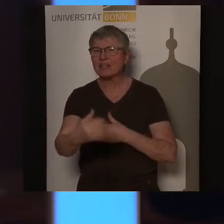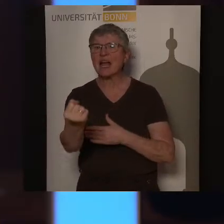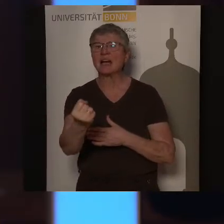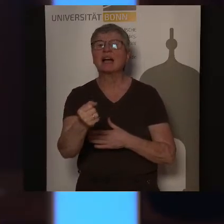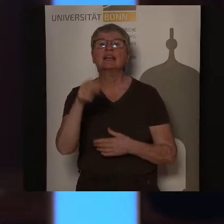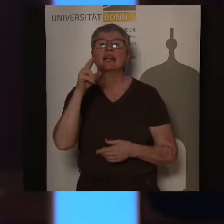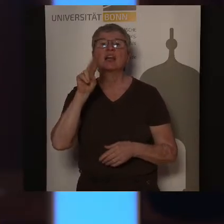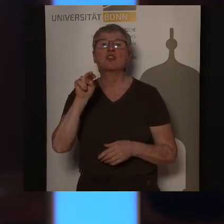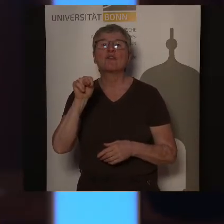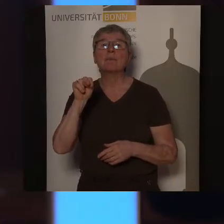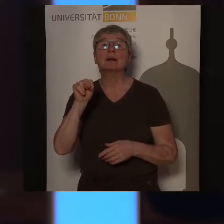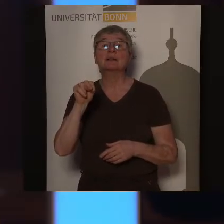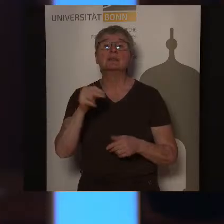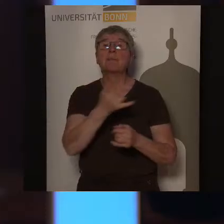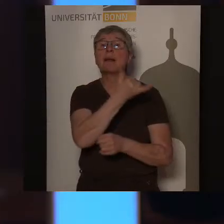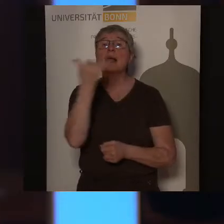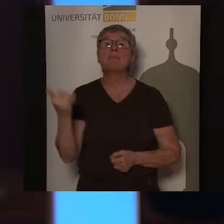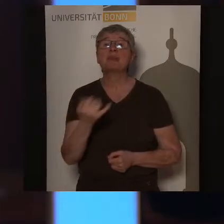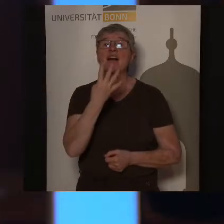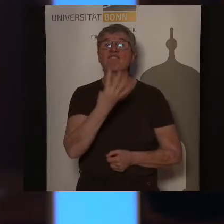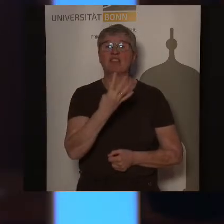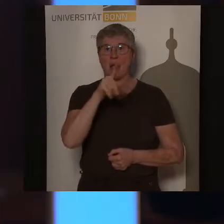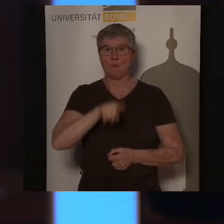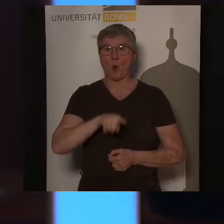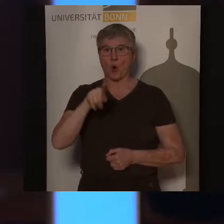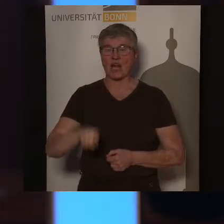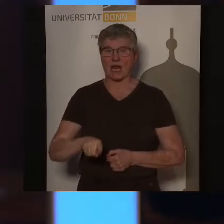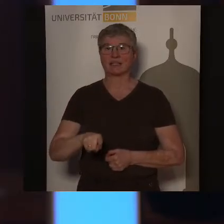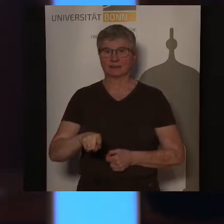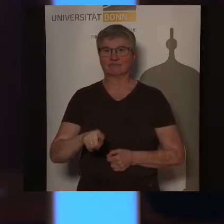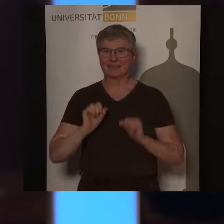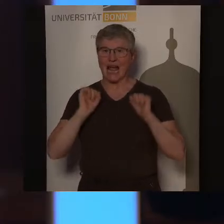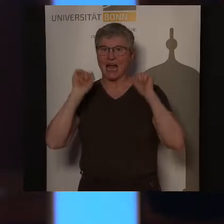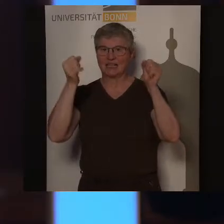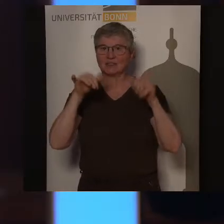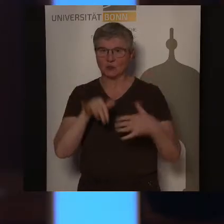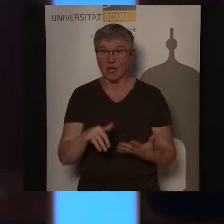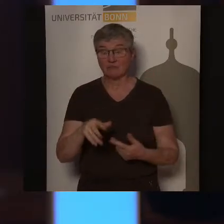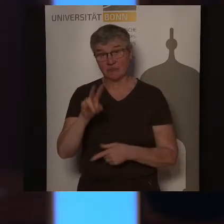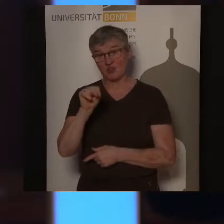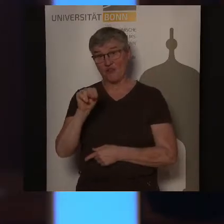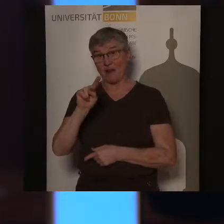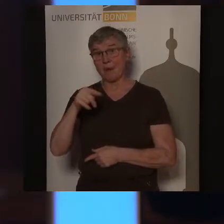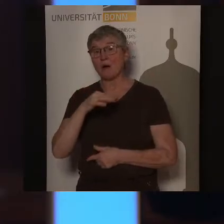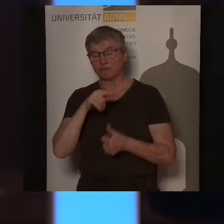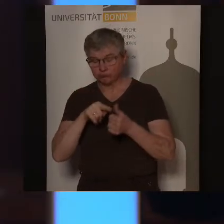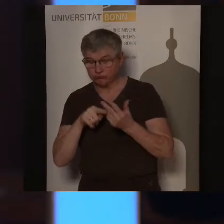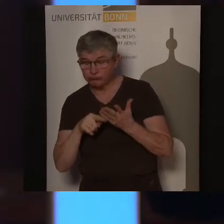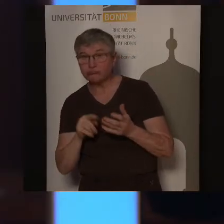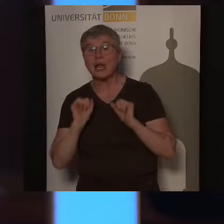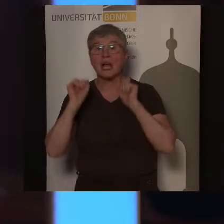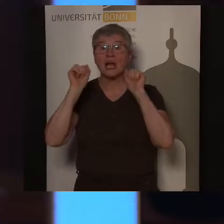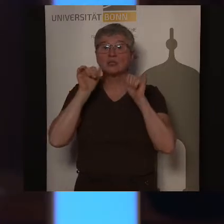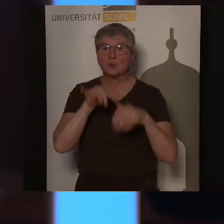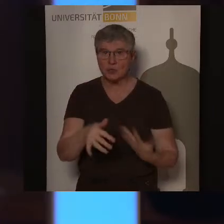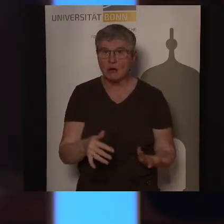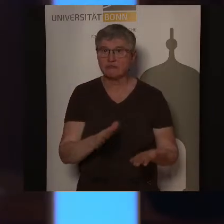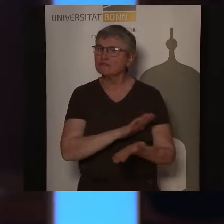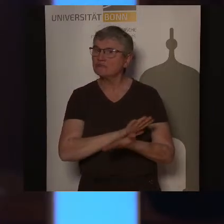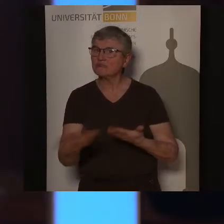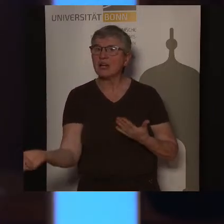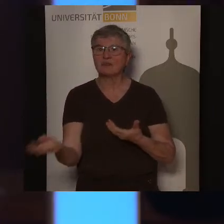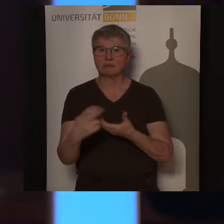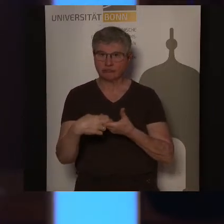We also have the Sustainable Month of November, and we have several campaigns,